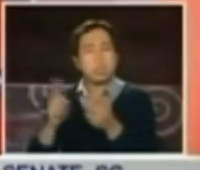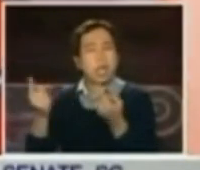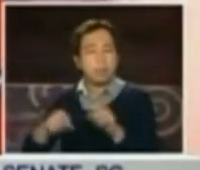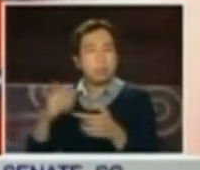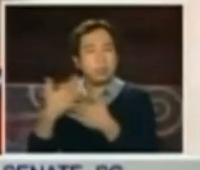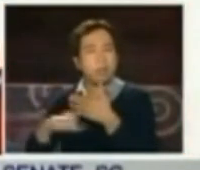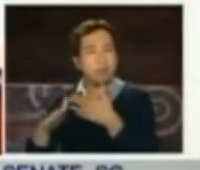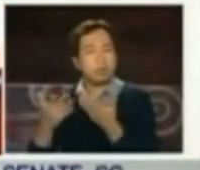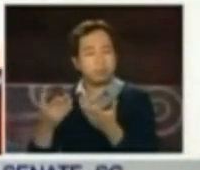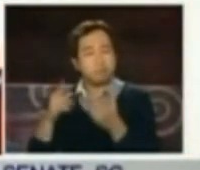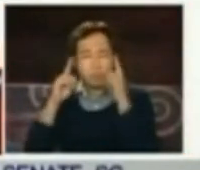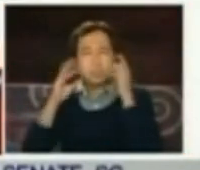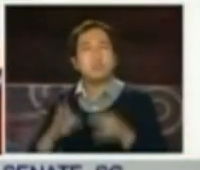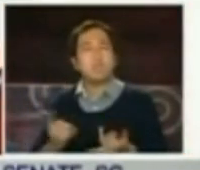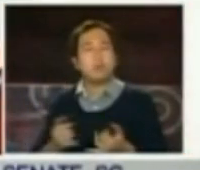this?